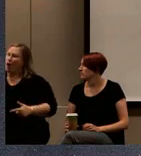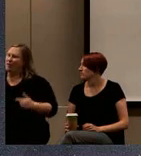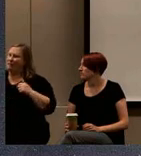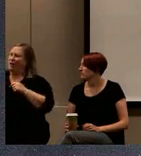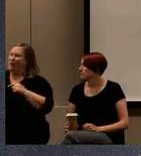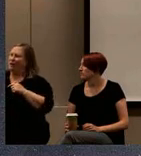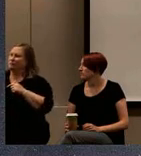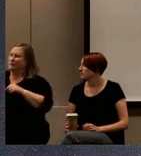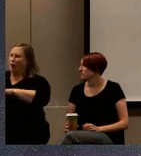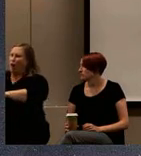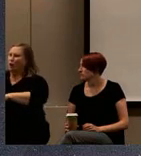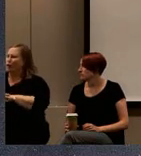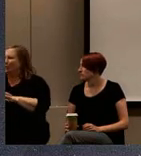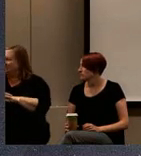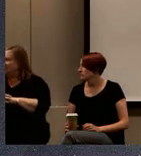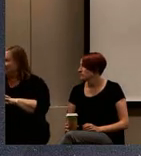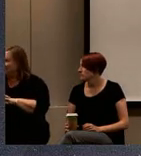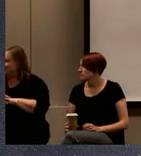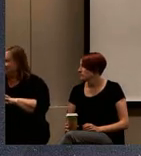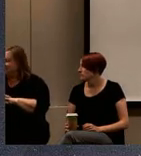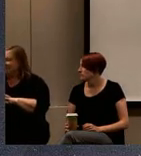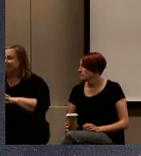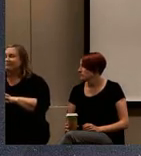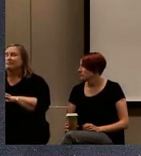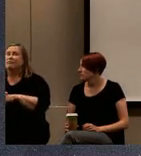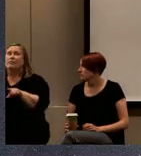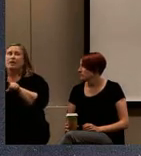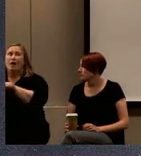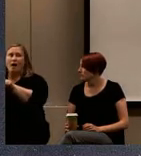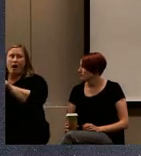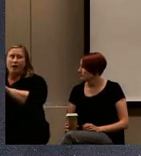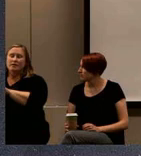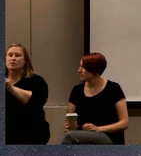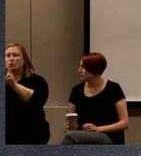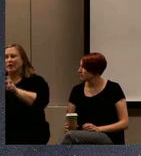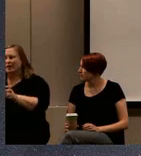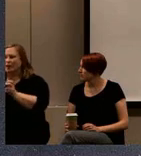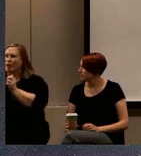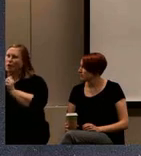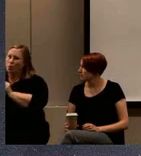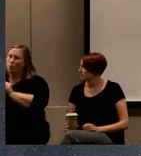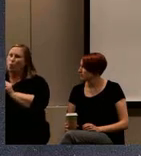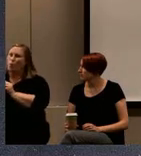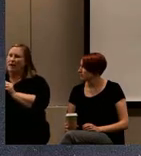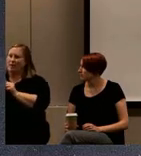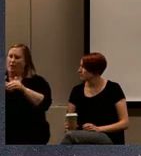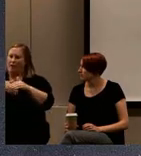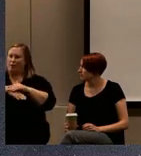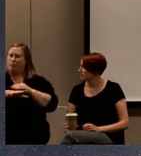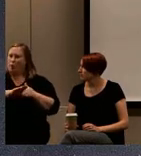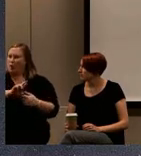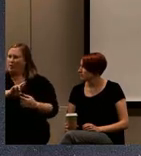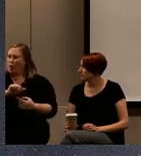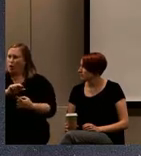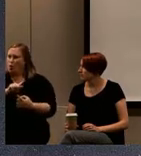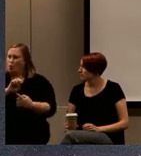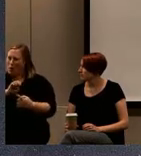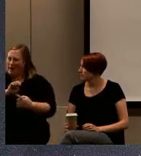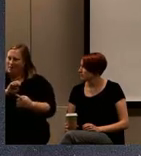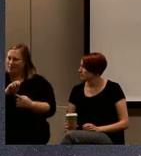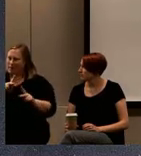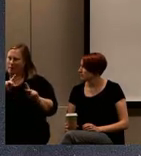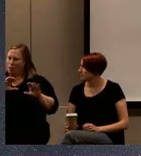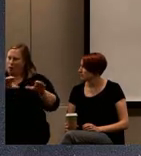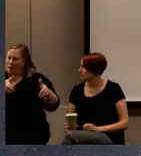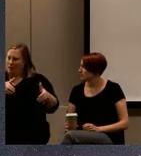people are living longer. And then there's also issues with replenishment birth rates. So the percentage of the population that's over